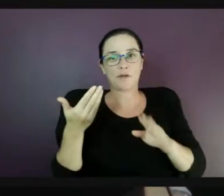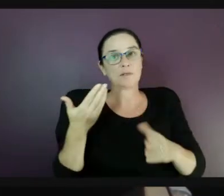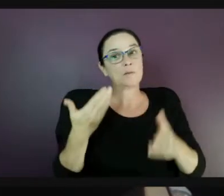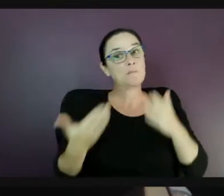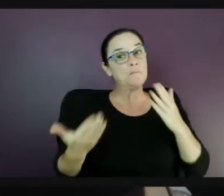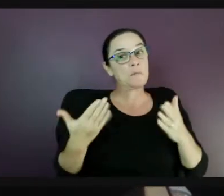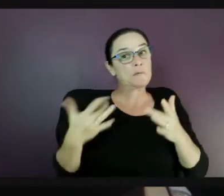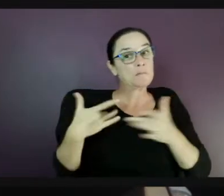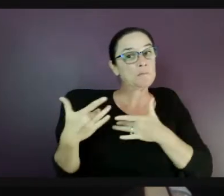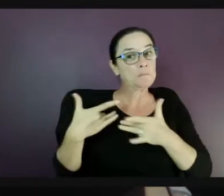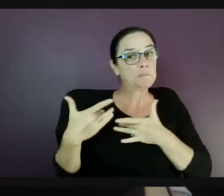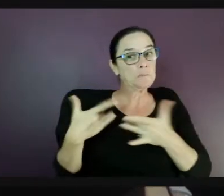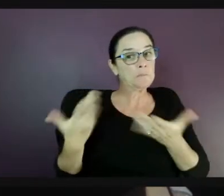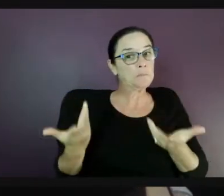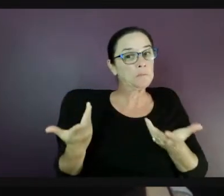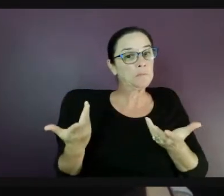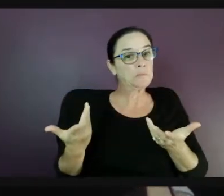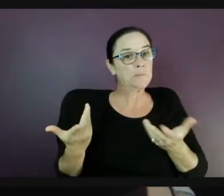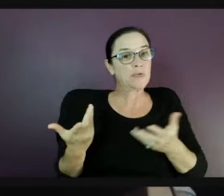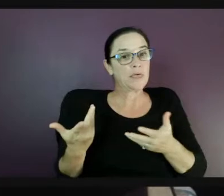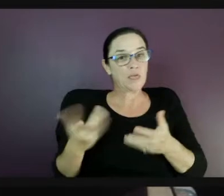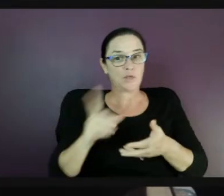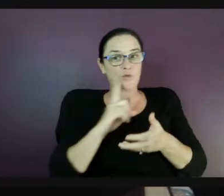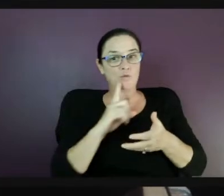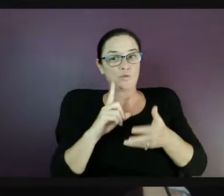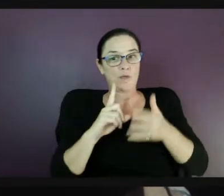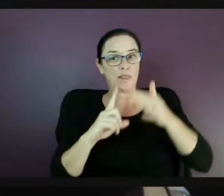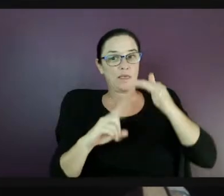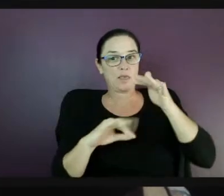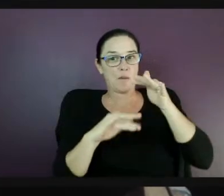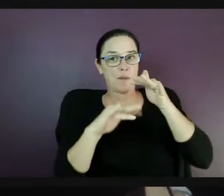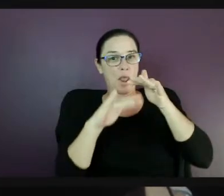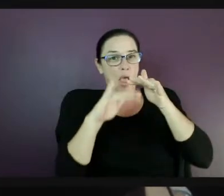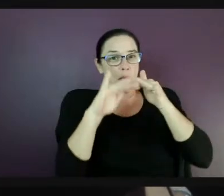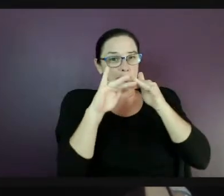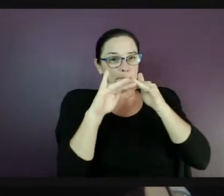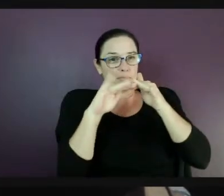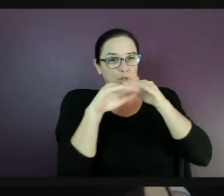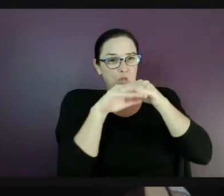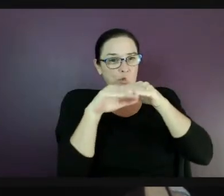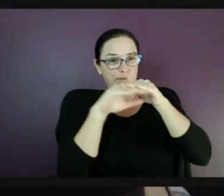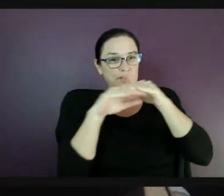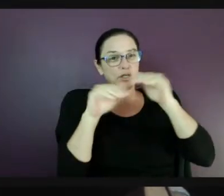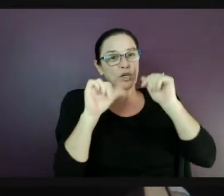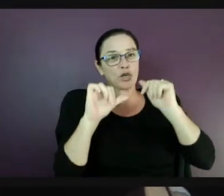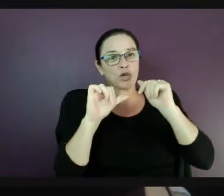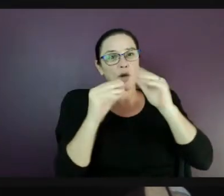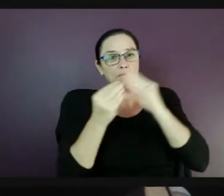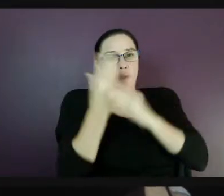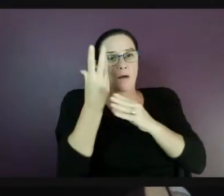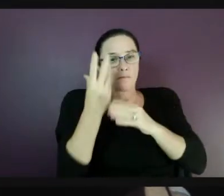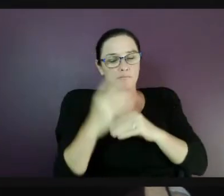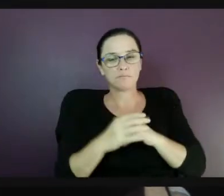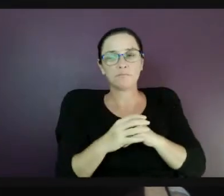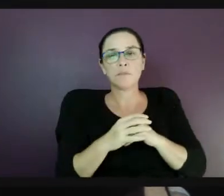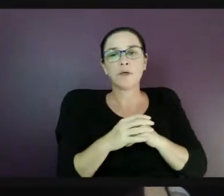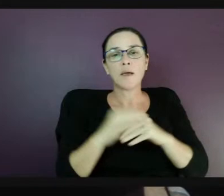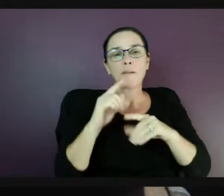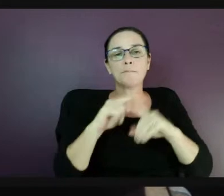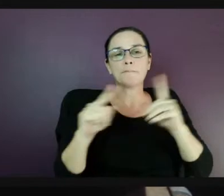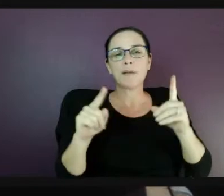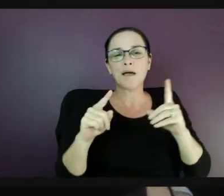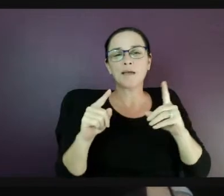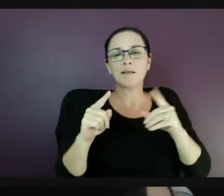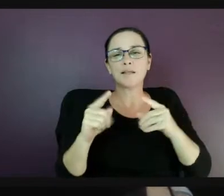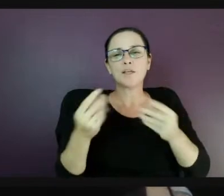might say, okay, well, it's really getting close to the surface and cracking. If it comes up right there, it could pop for sure, but much more subtle